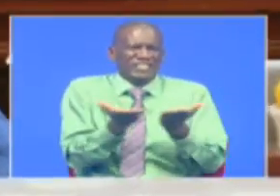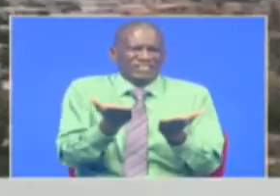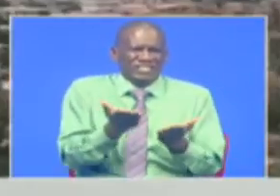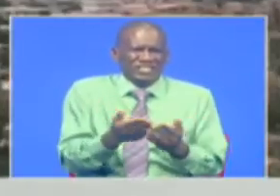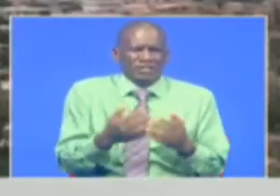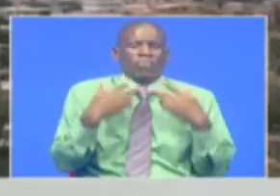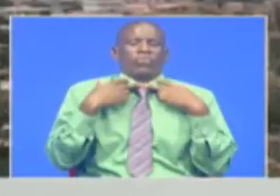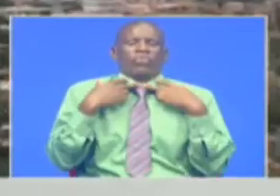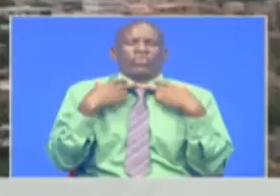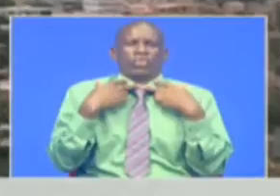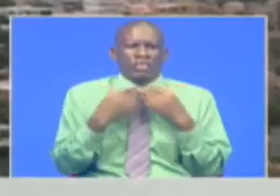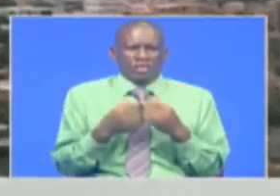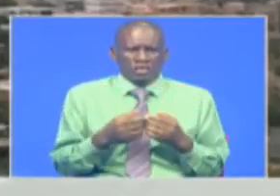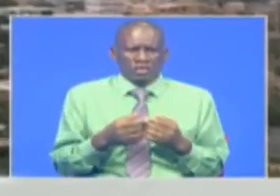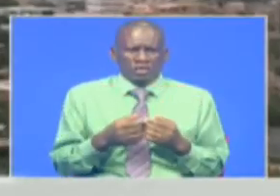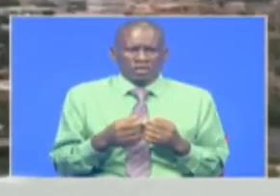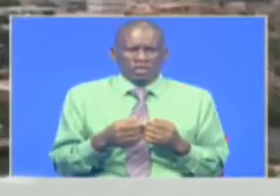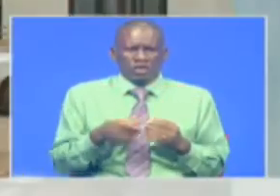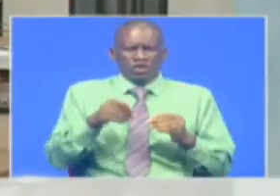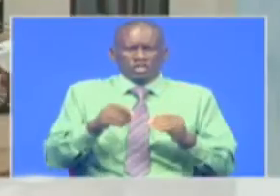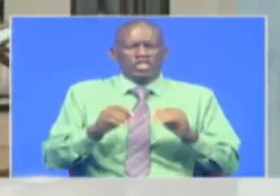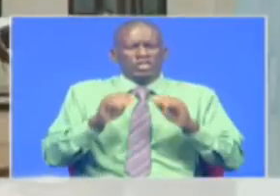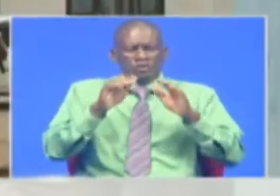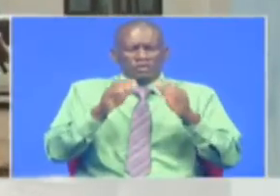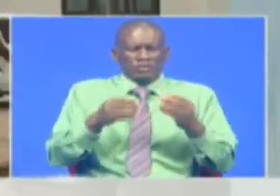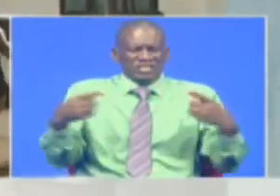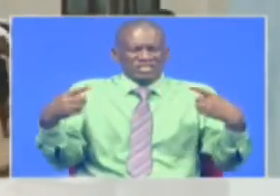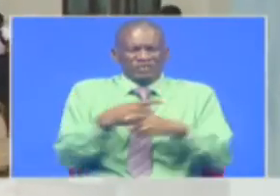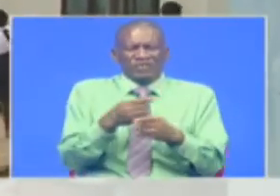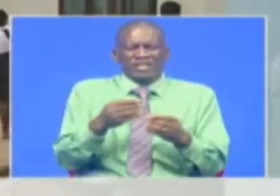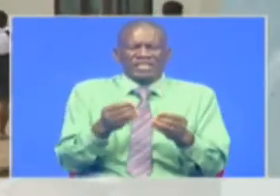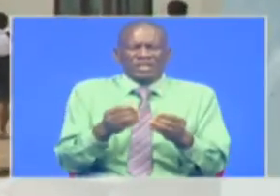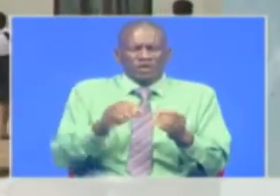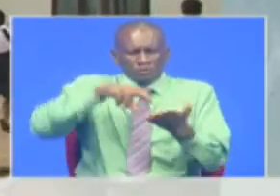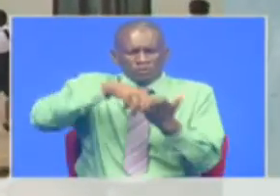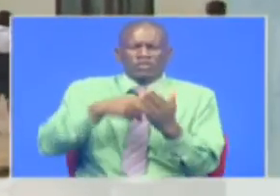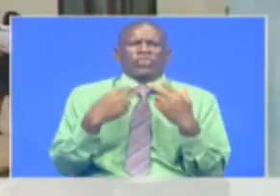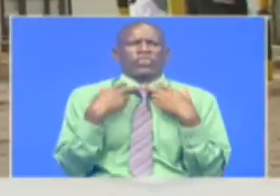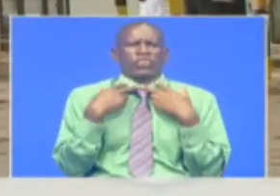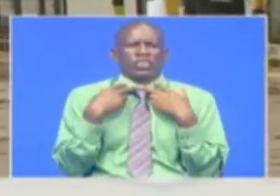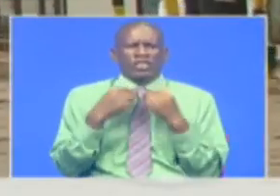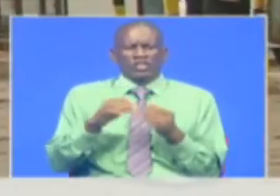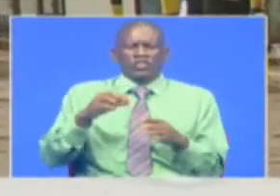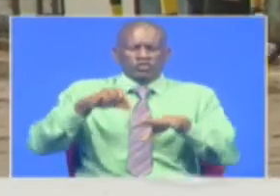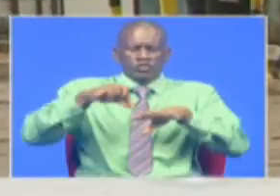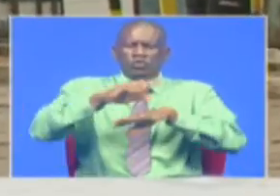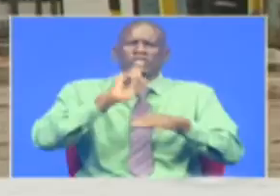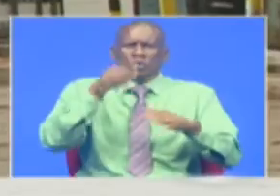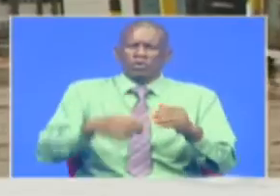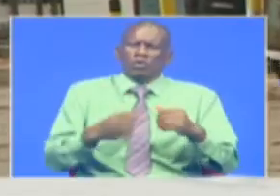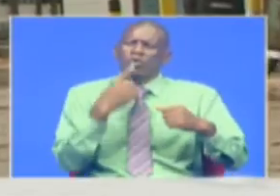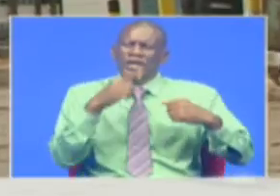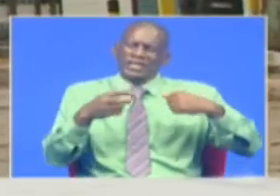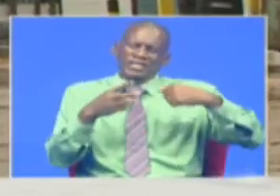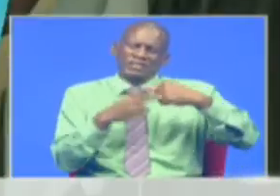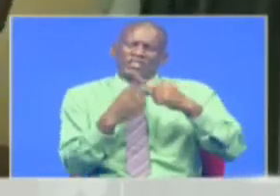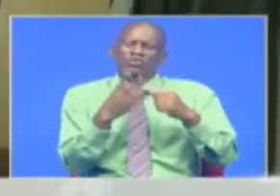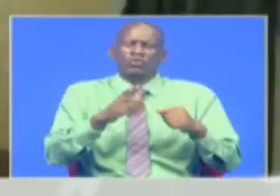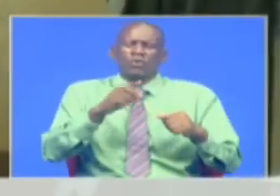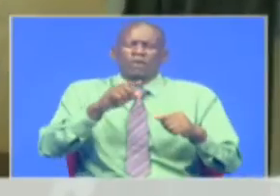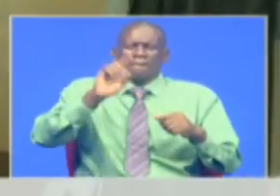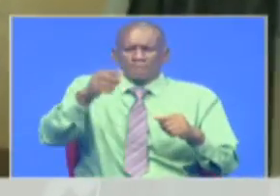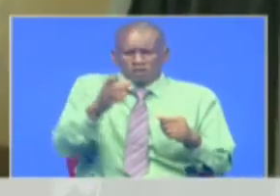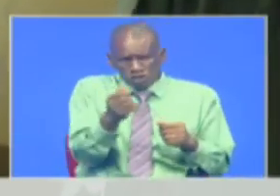stalling. On why certain projects have stalled, Sonko noted that a grant of 172.2 million shillings from